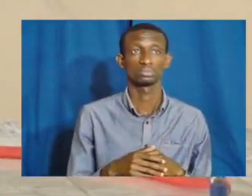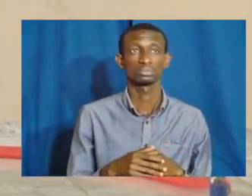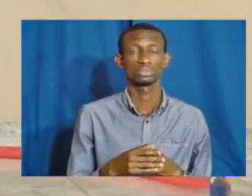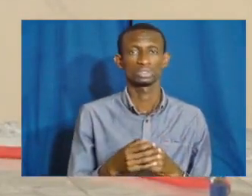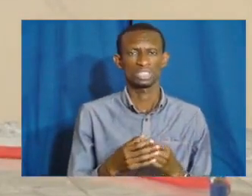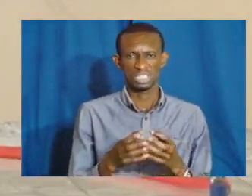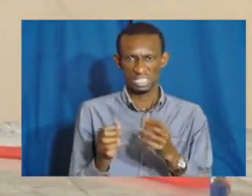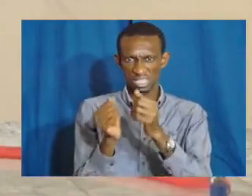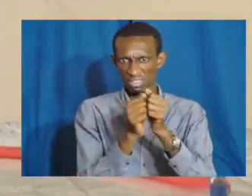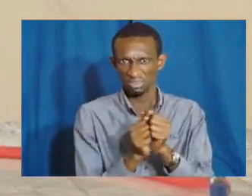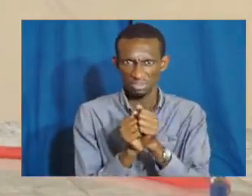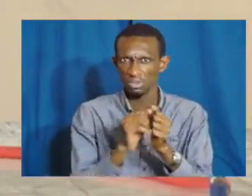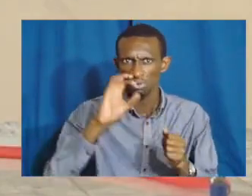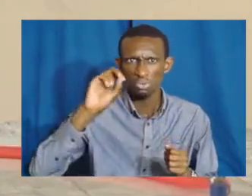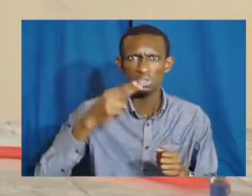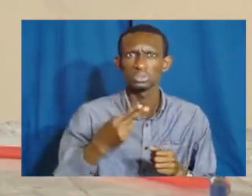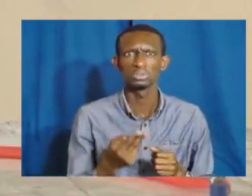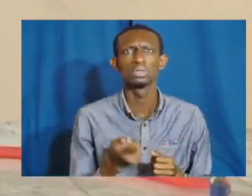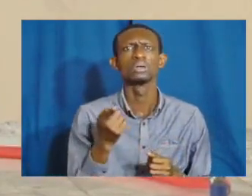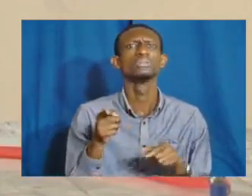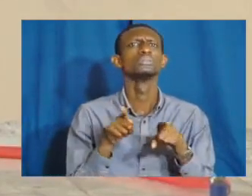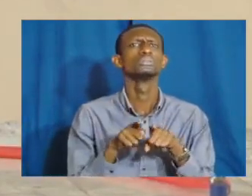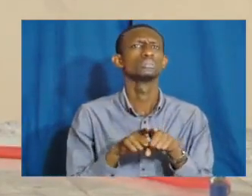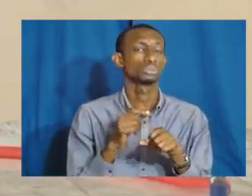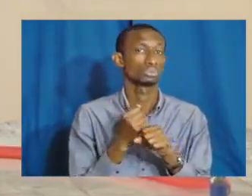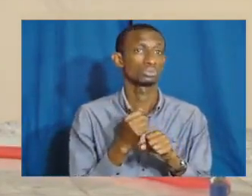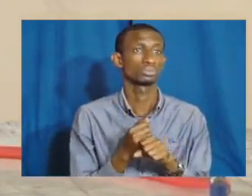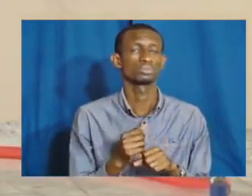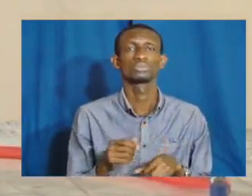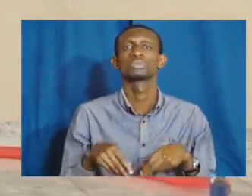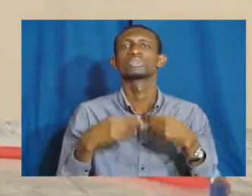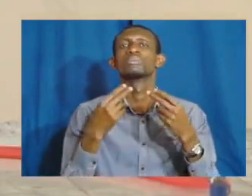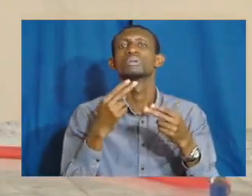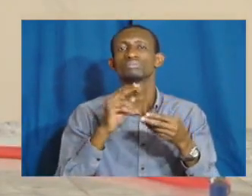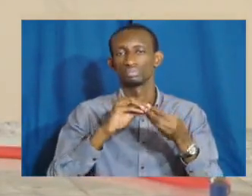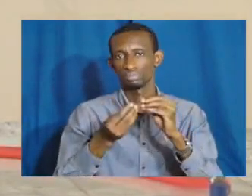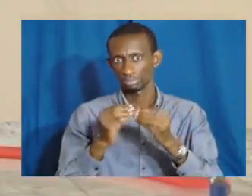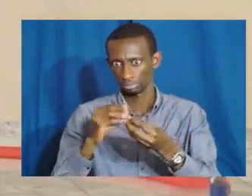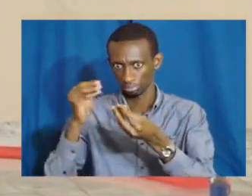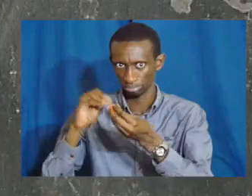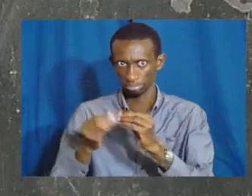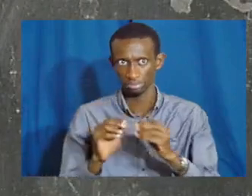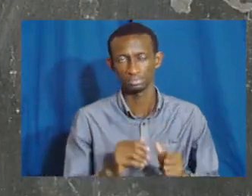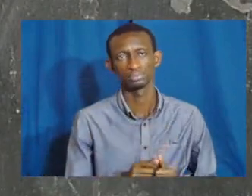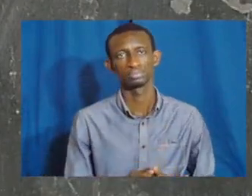the OH. So the same thing that we can do, just number the